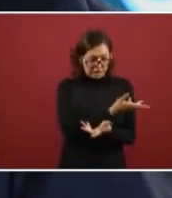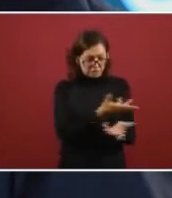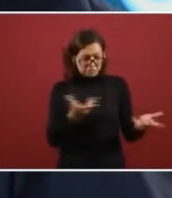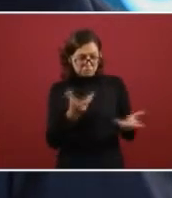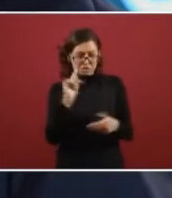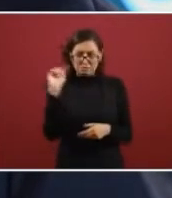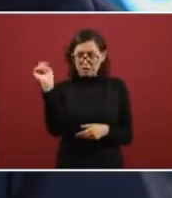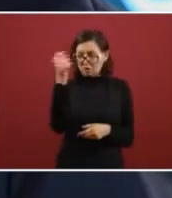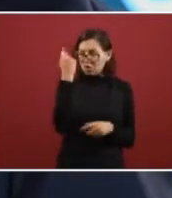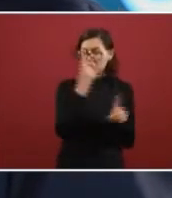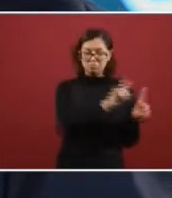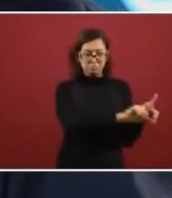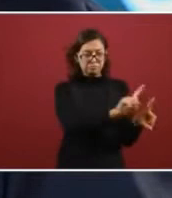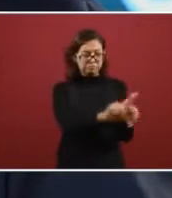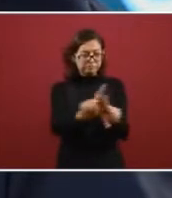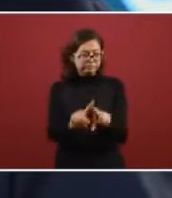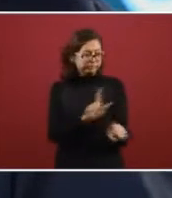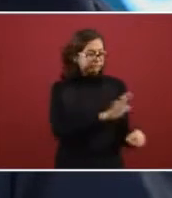and that due to this